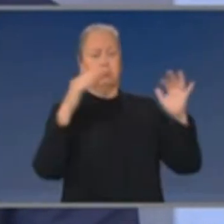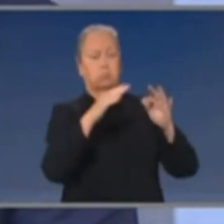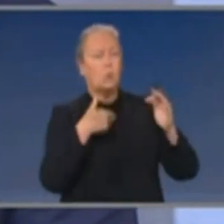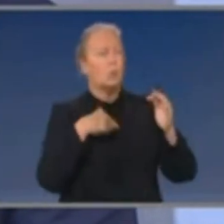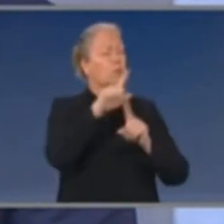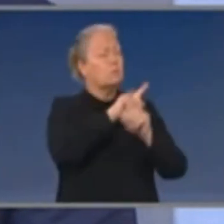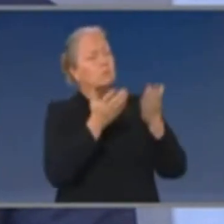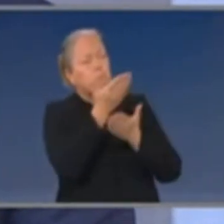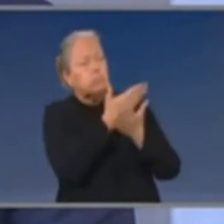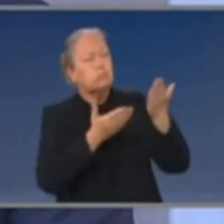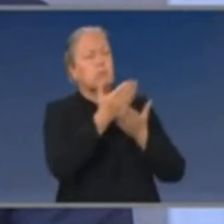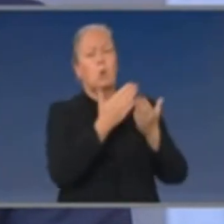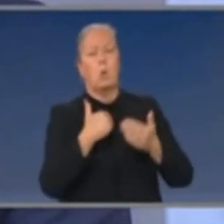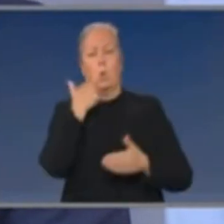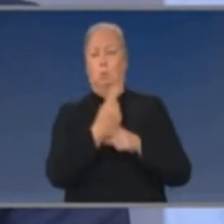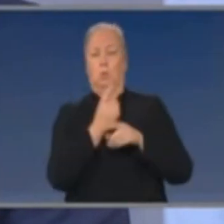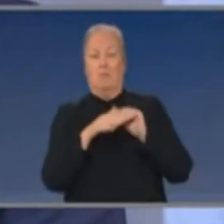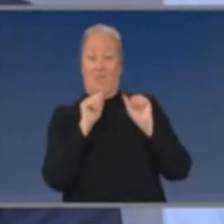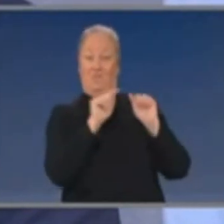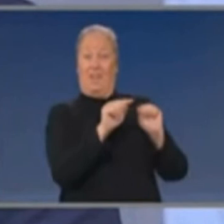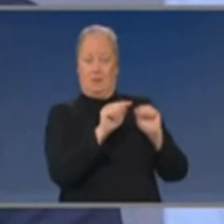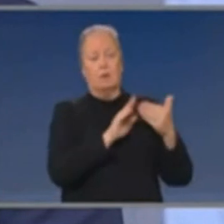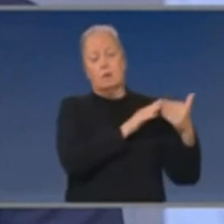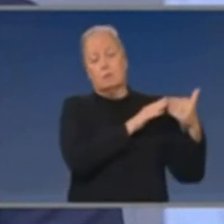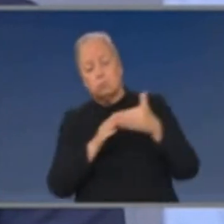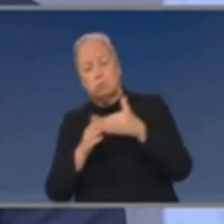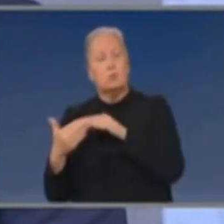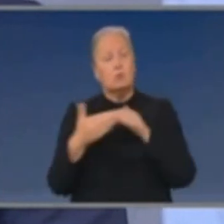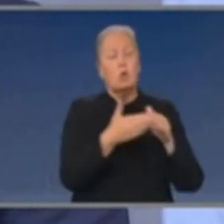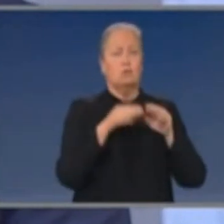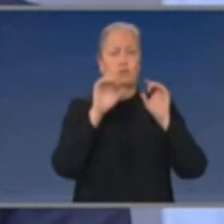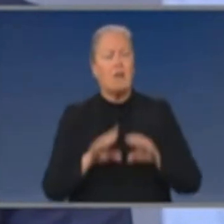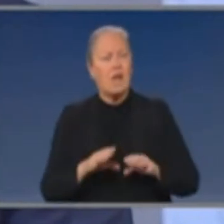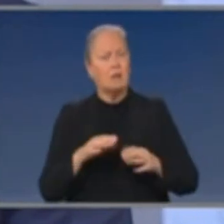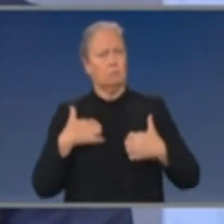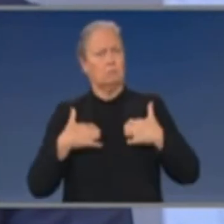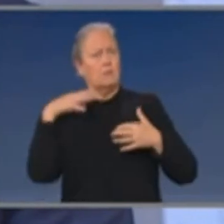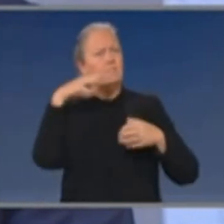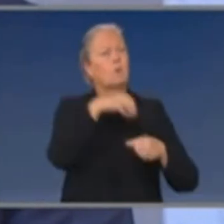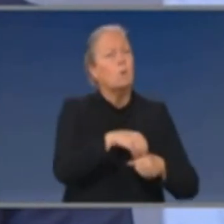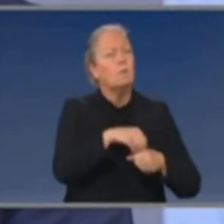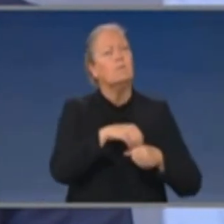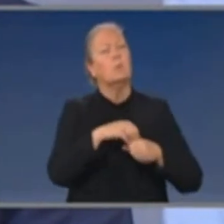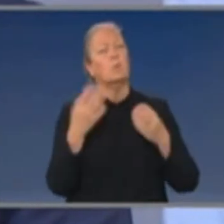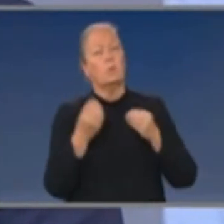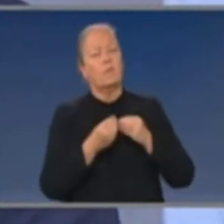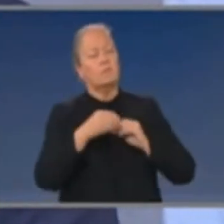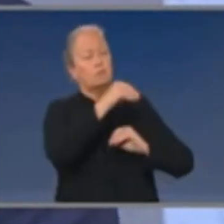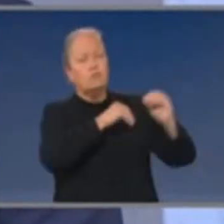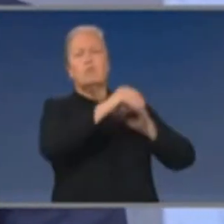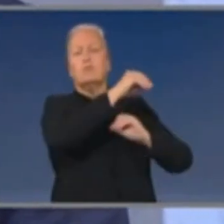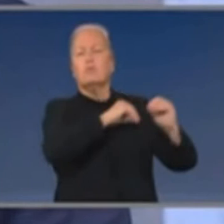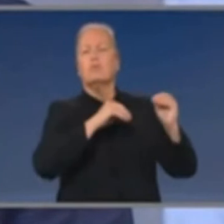It is an issue of keen interest, and it is one that Australia has taken a keen interest in, but we've engaged respectfully, and we've